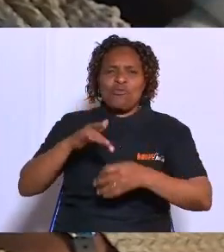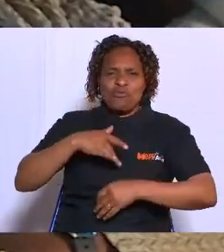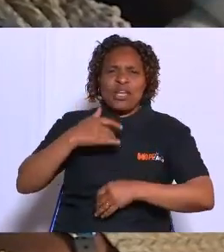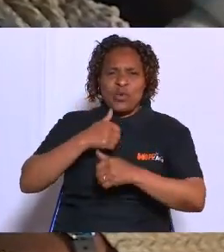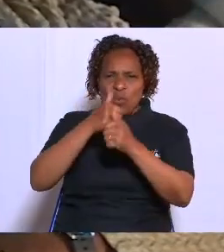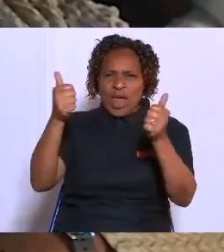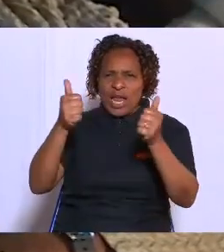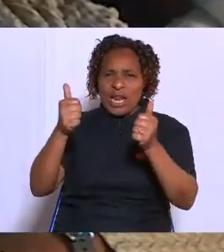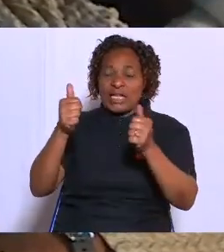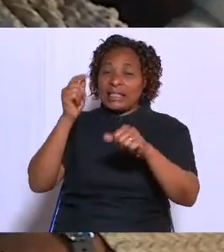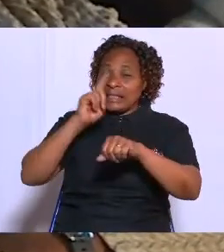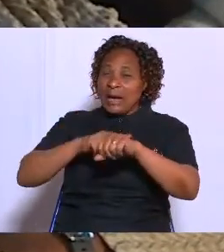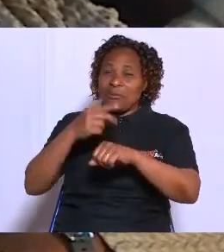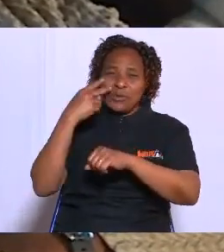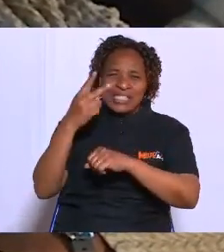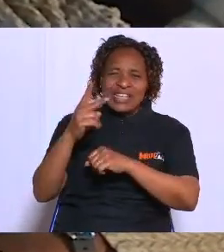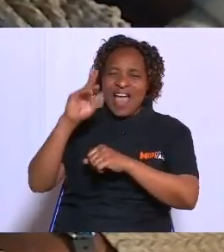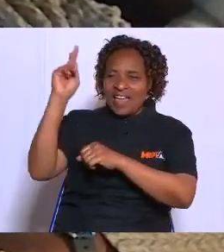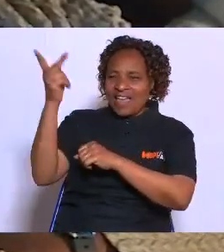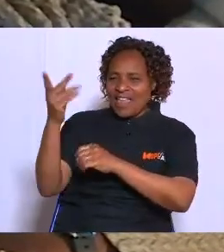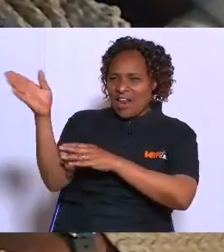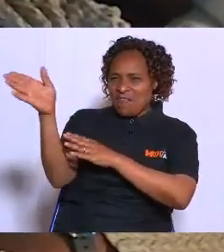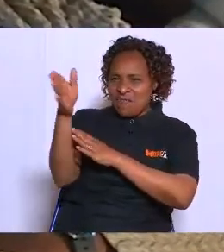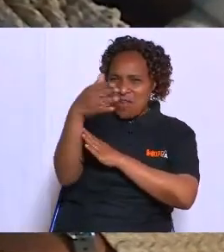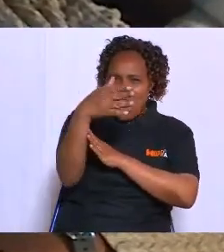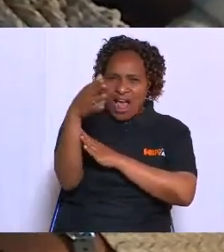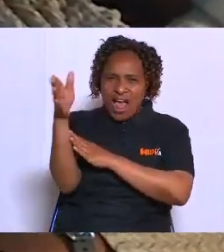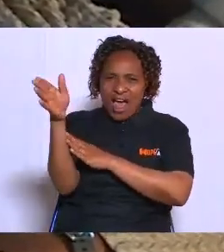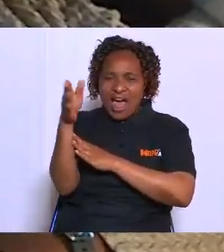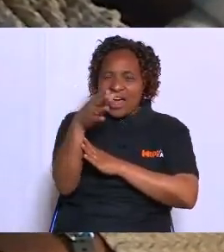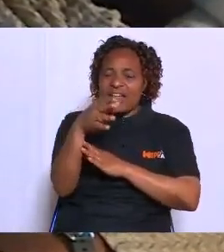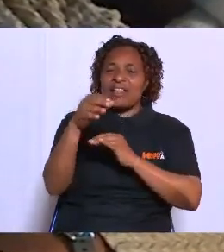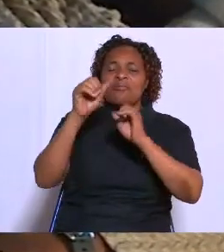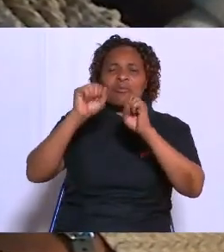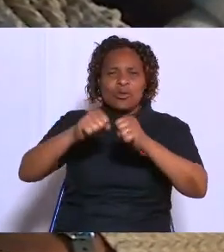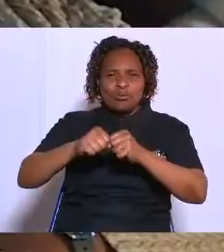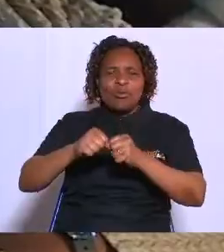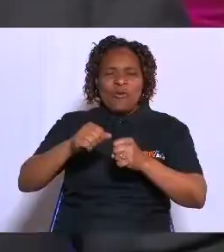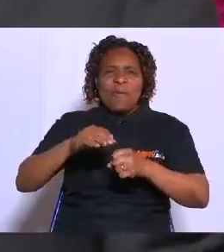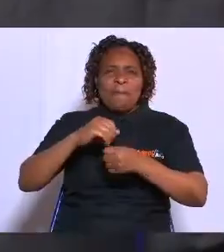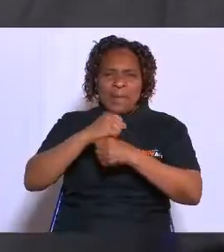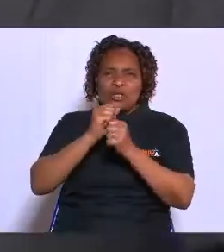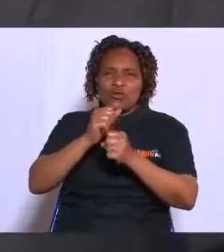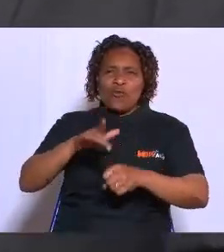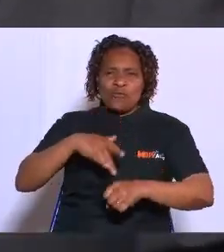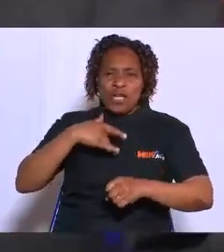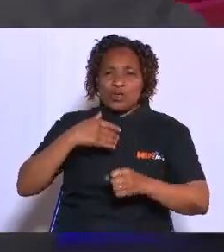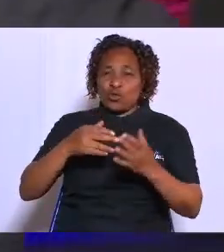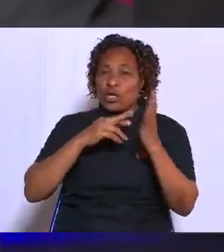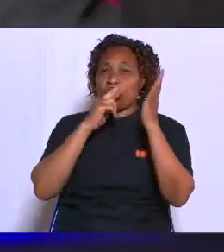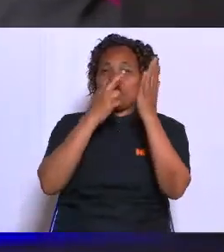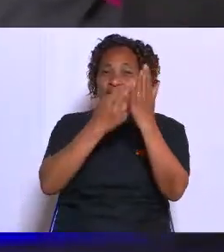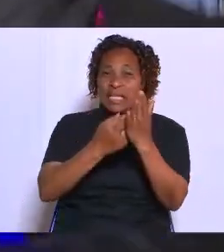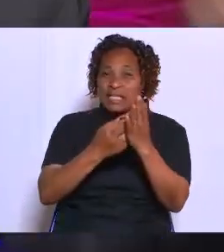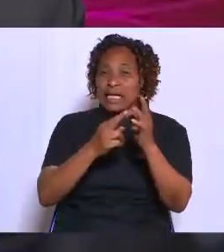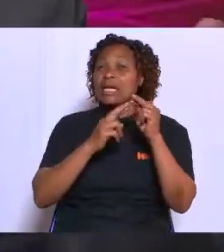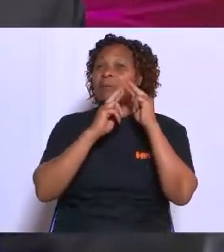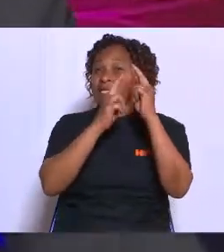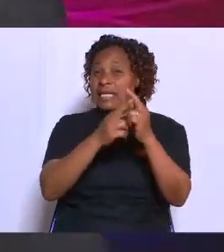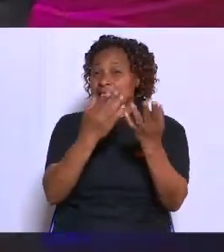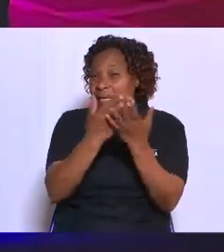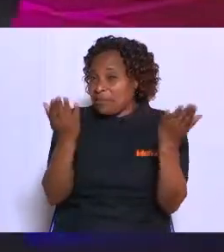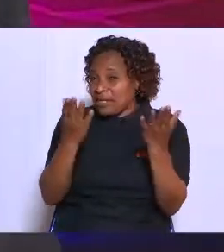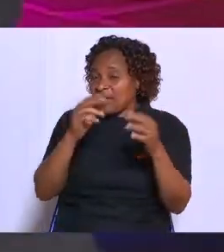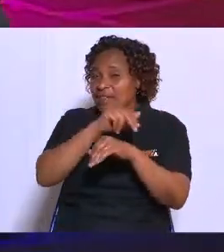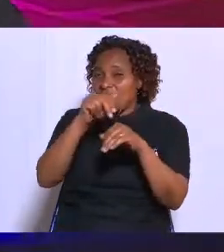see the Kenyan flag it is just cloth but it represents something it represents the